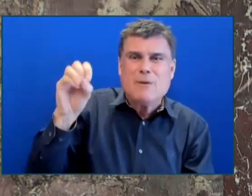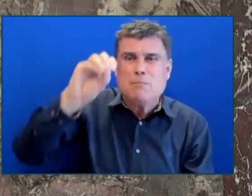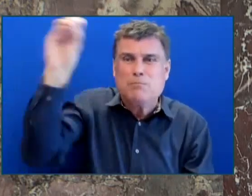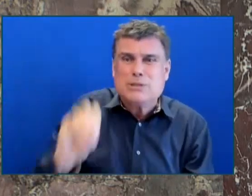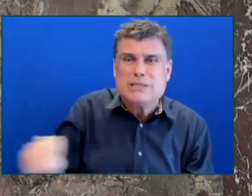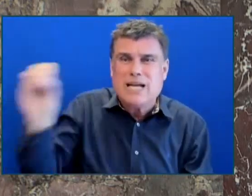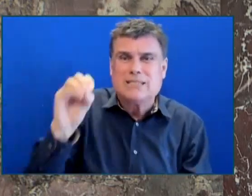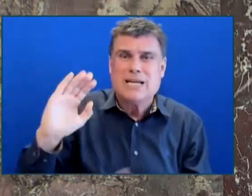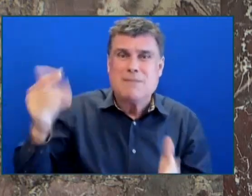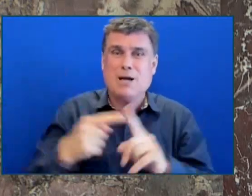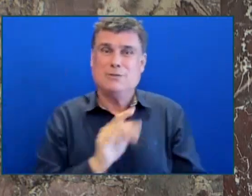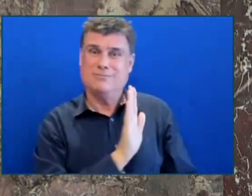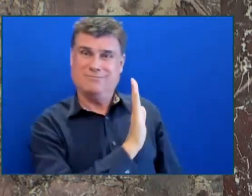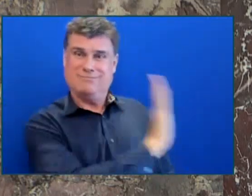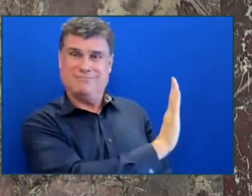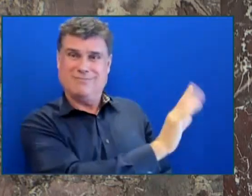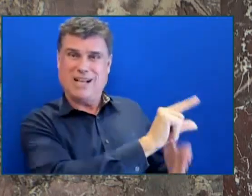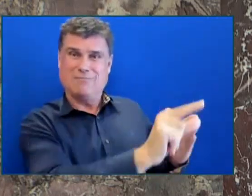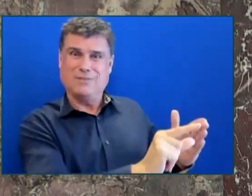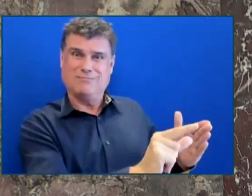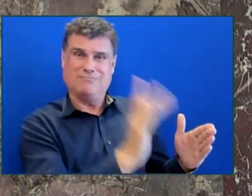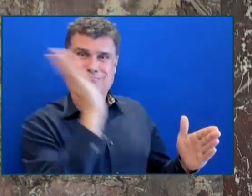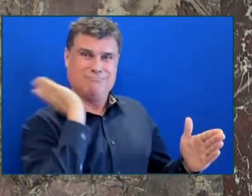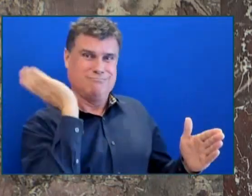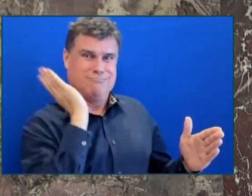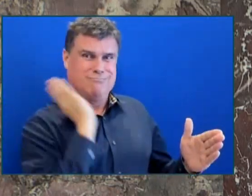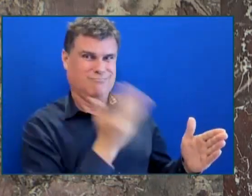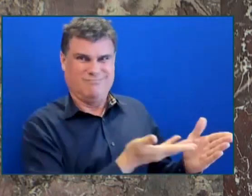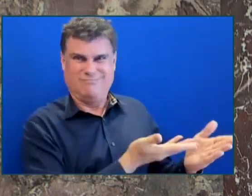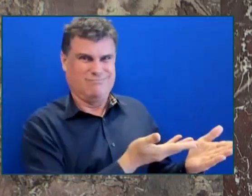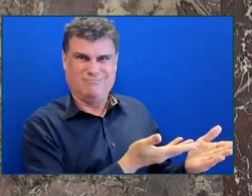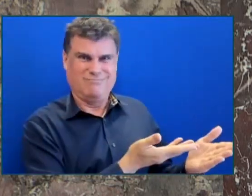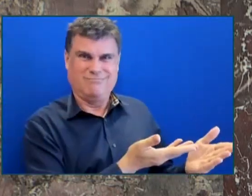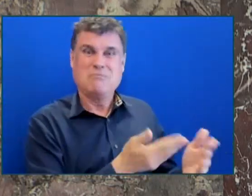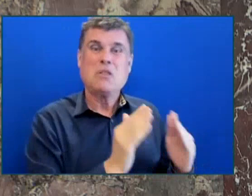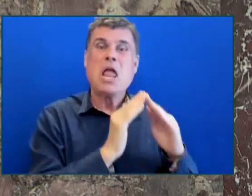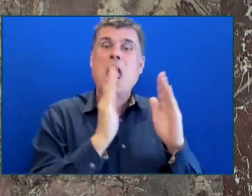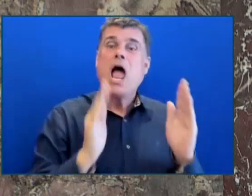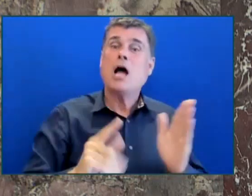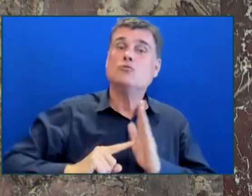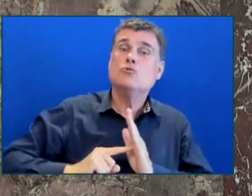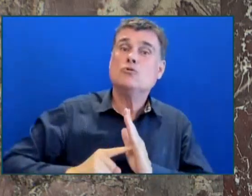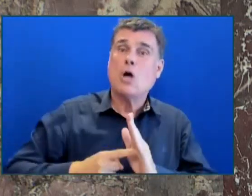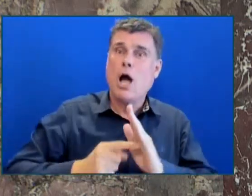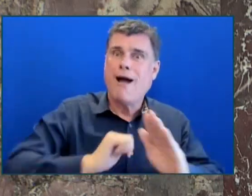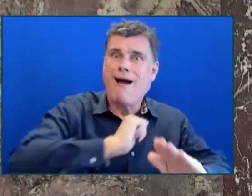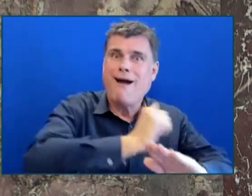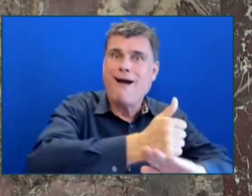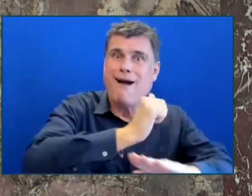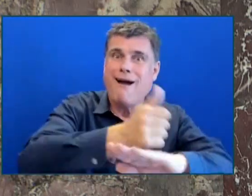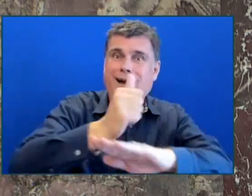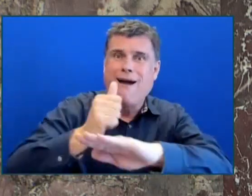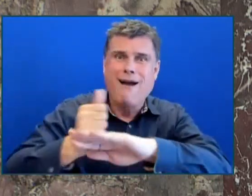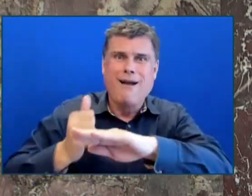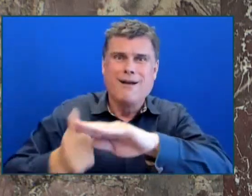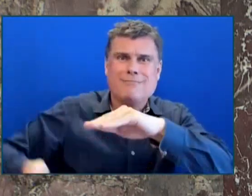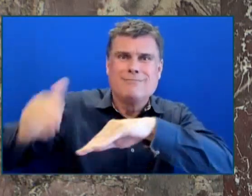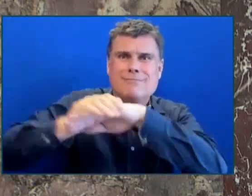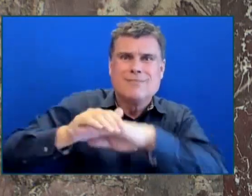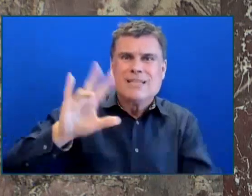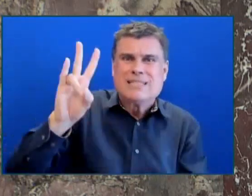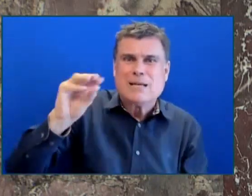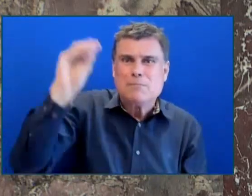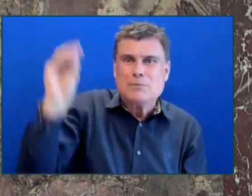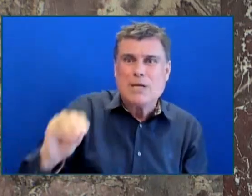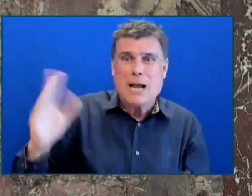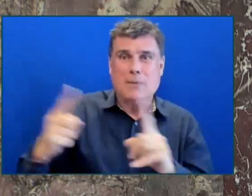Housing starts up 70% on our watch compared to theirs. Honourable Chair, just imagine where we would be if they had done that work when they